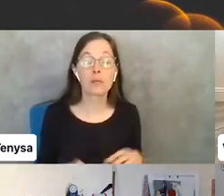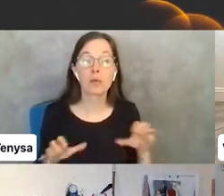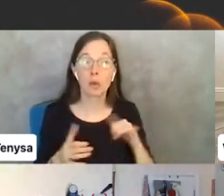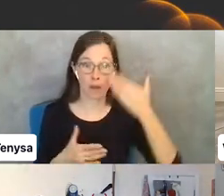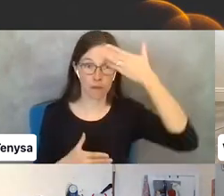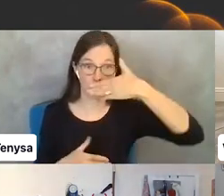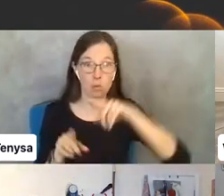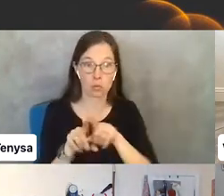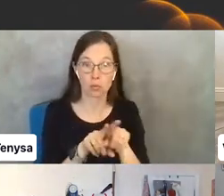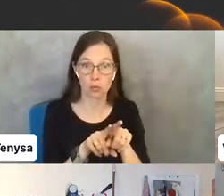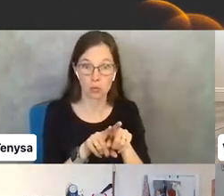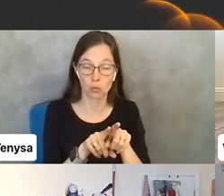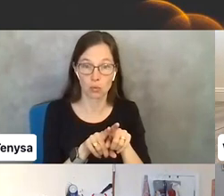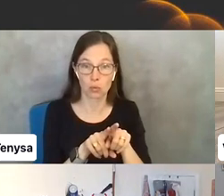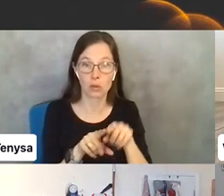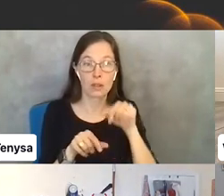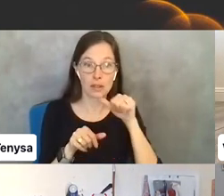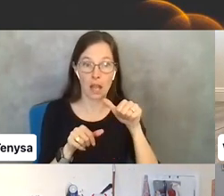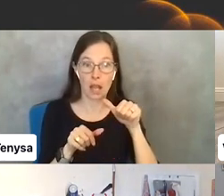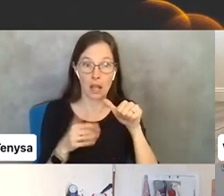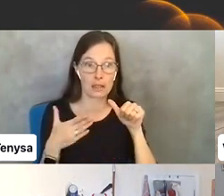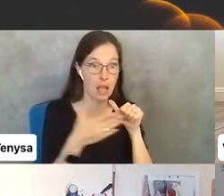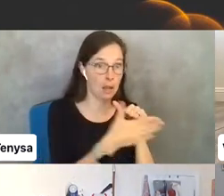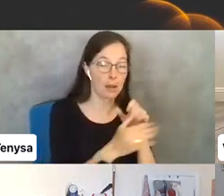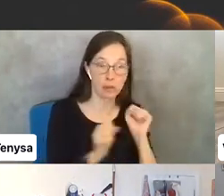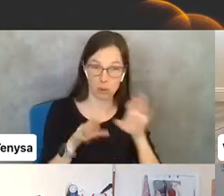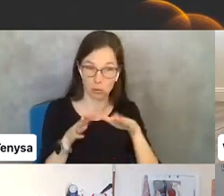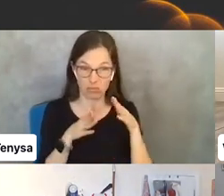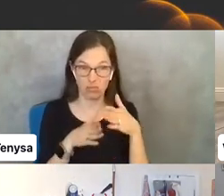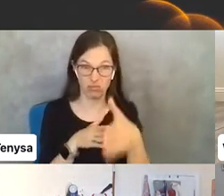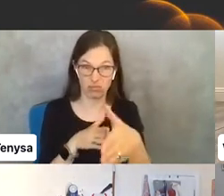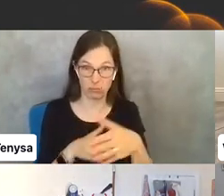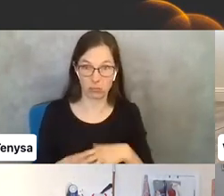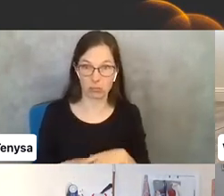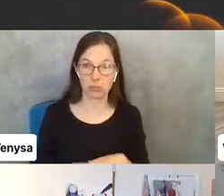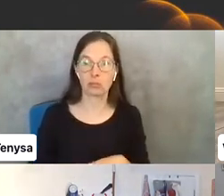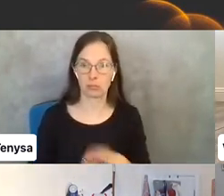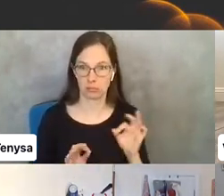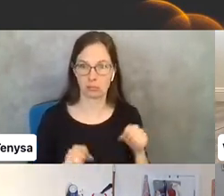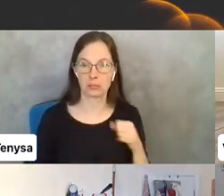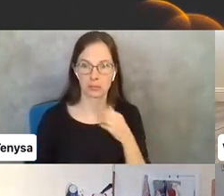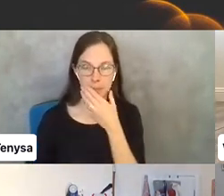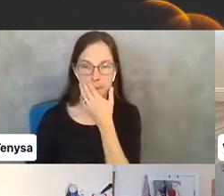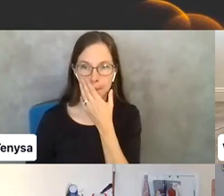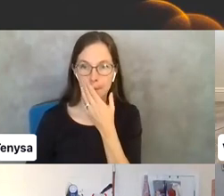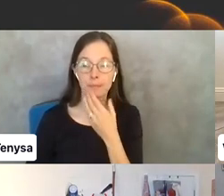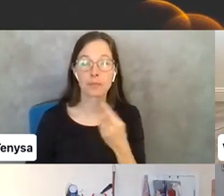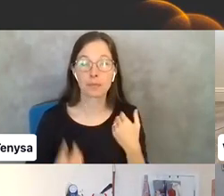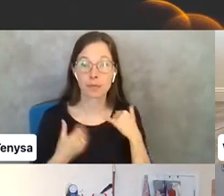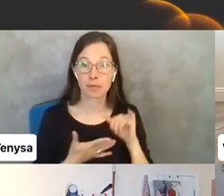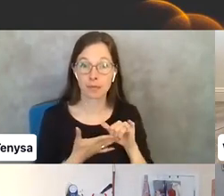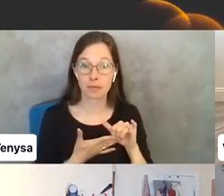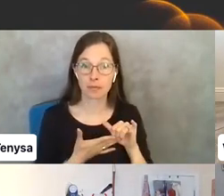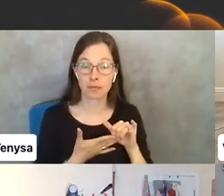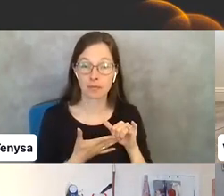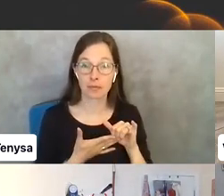well, instead of side by side too, just so that people can perfect. Back foot is doing. Amazing, yeah. So you got this. When